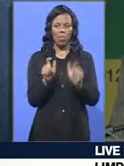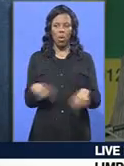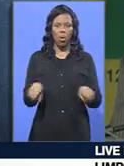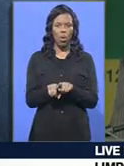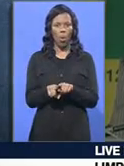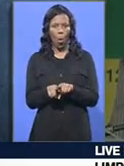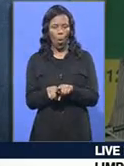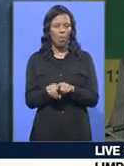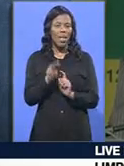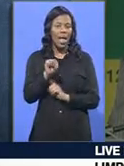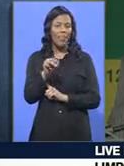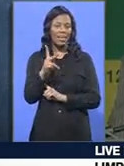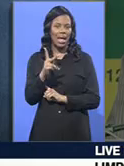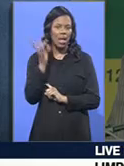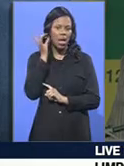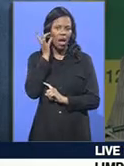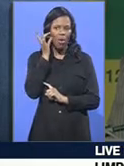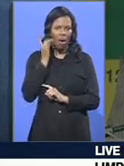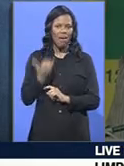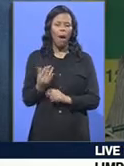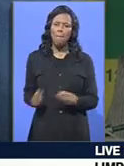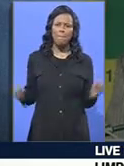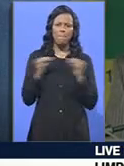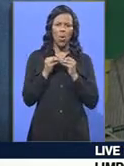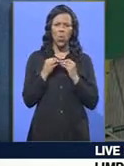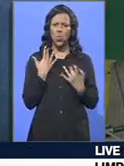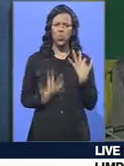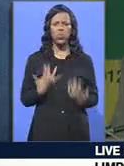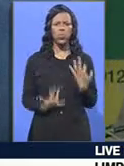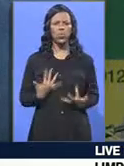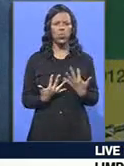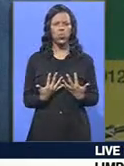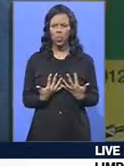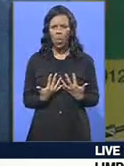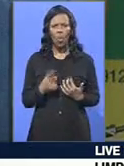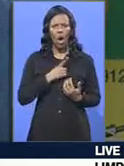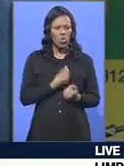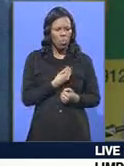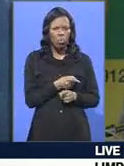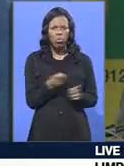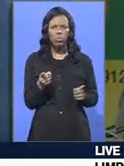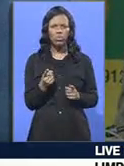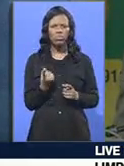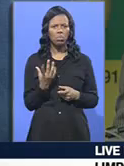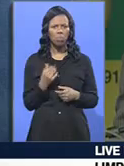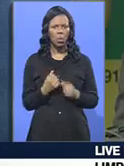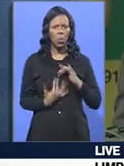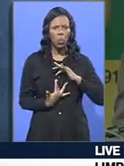MK received a fresh intake of committed young revolutionary cadres.